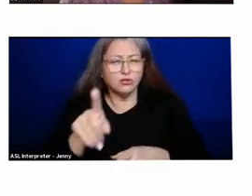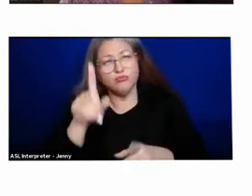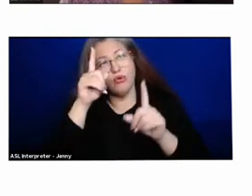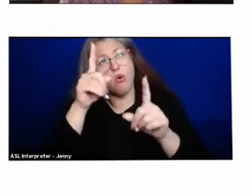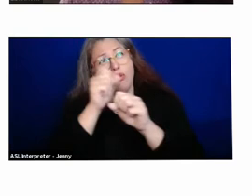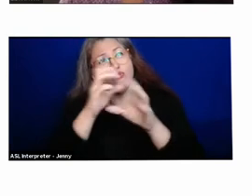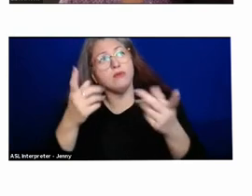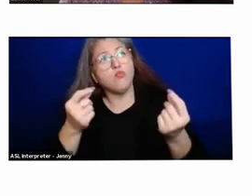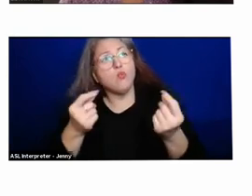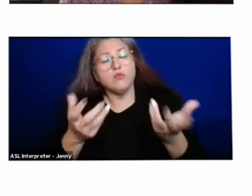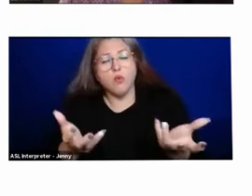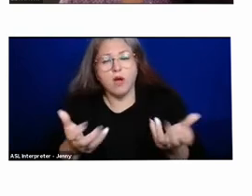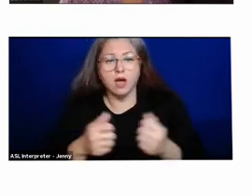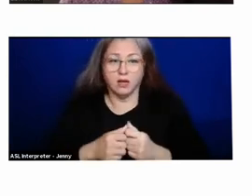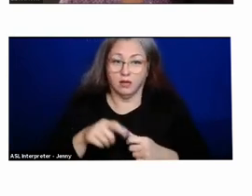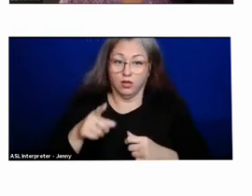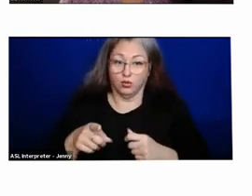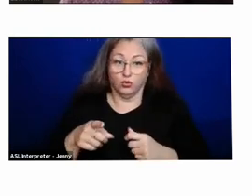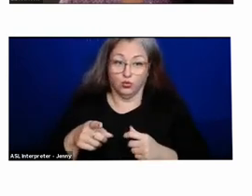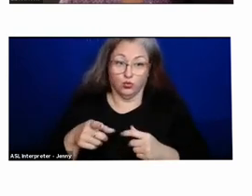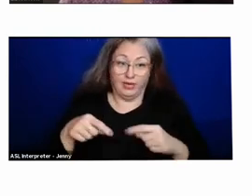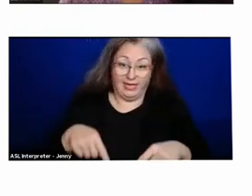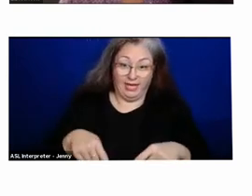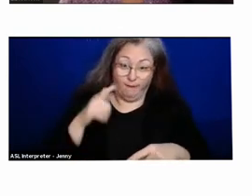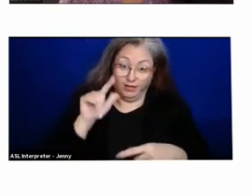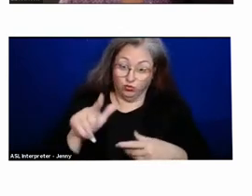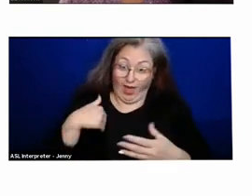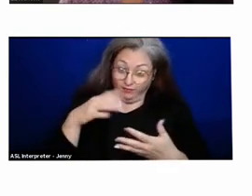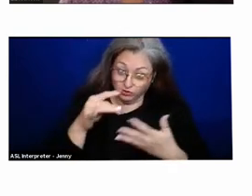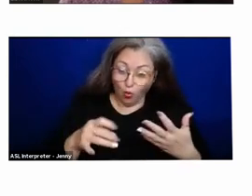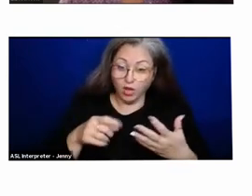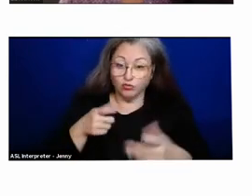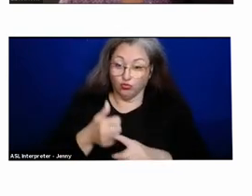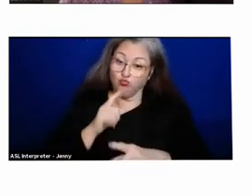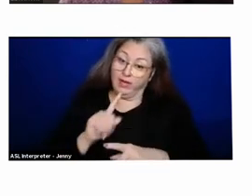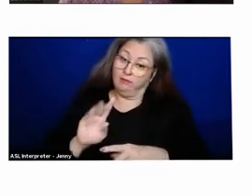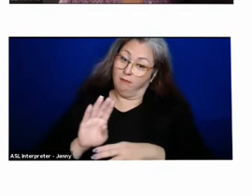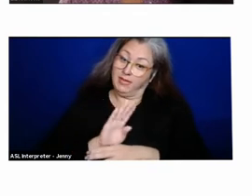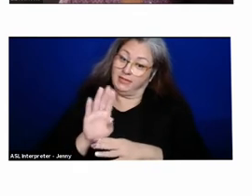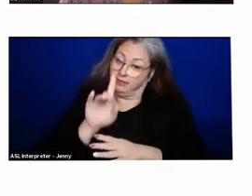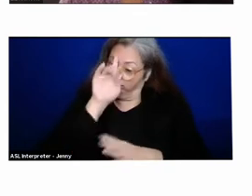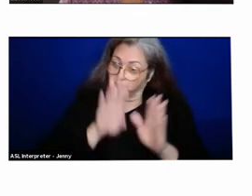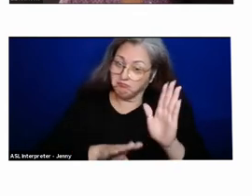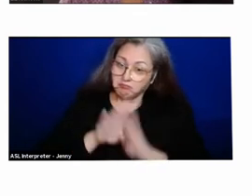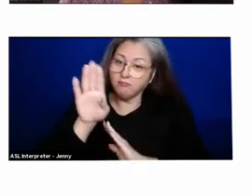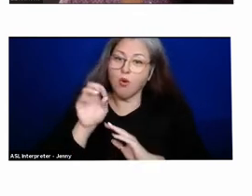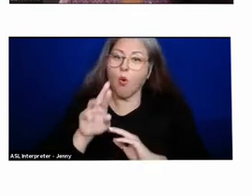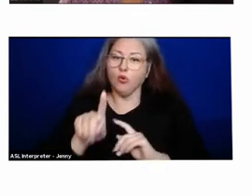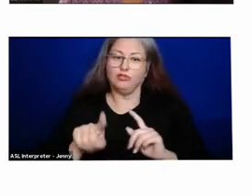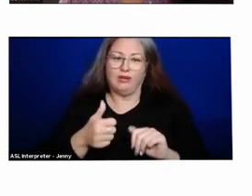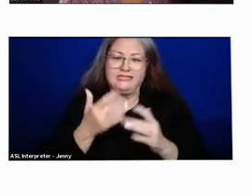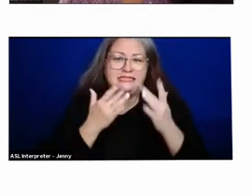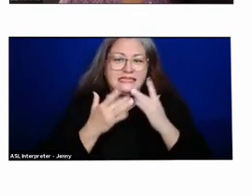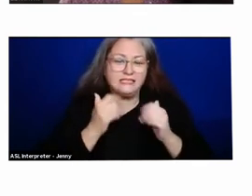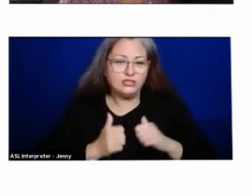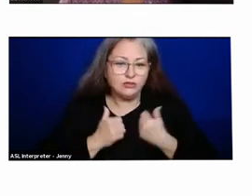their aspirations? Are they here as a choice? Are they really entrepreneurs, or are they just surviving? One of